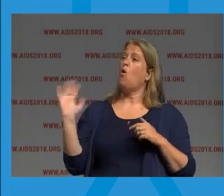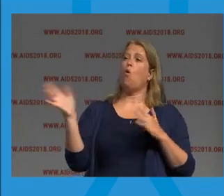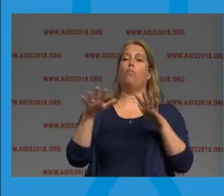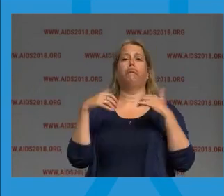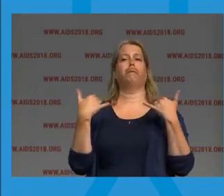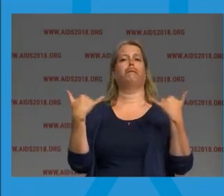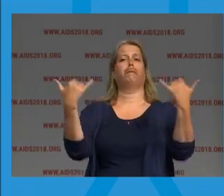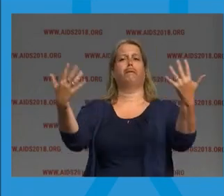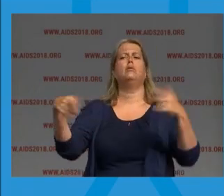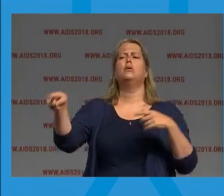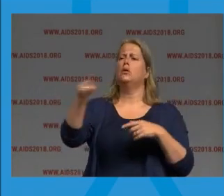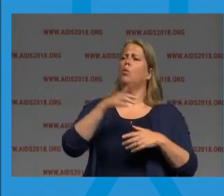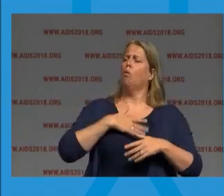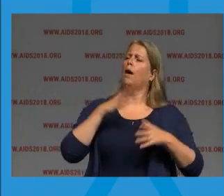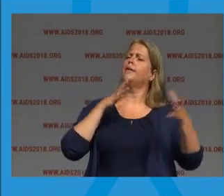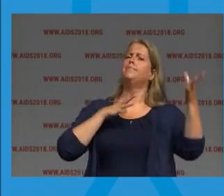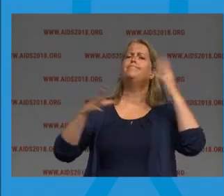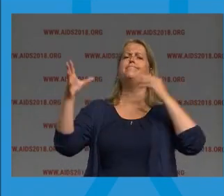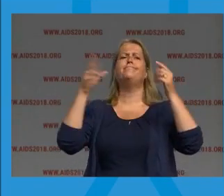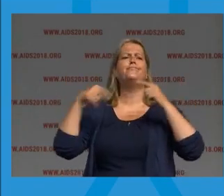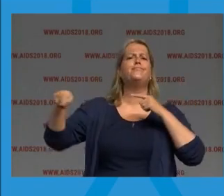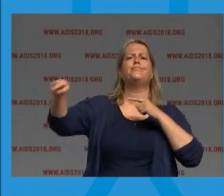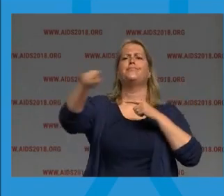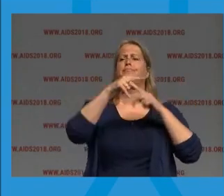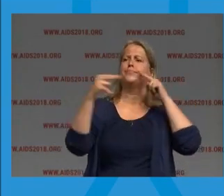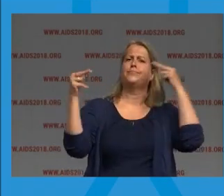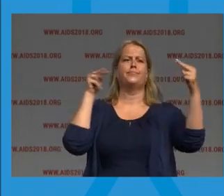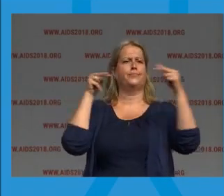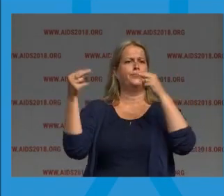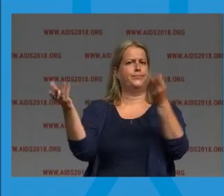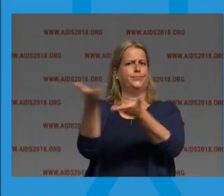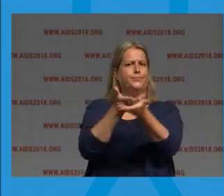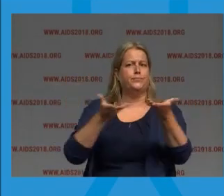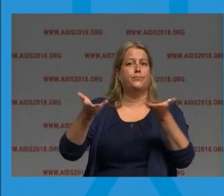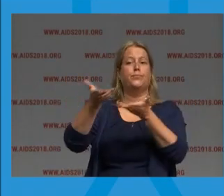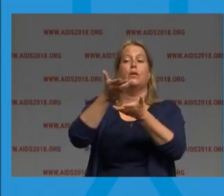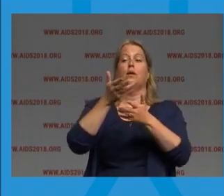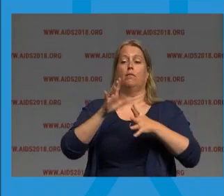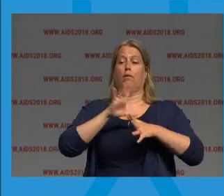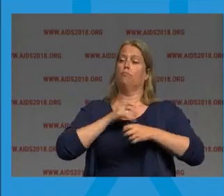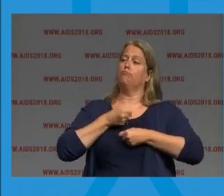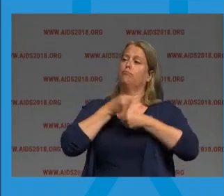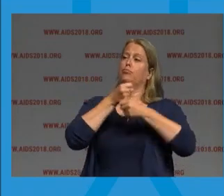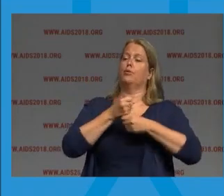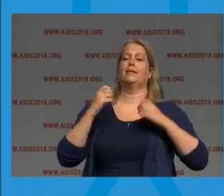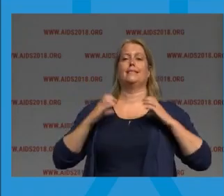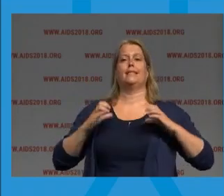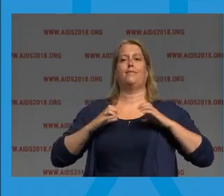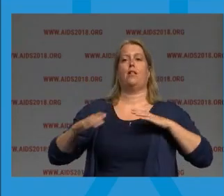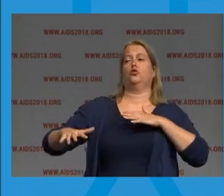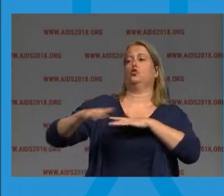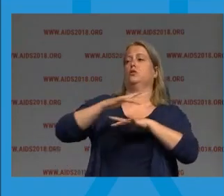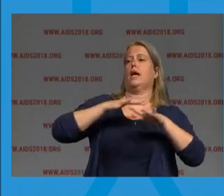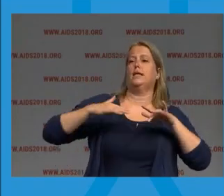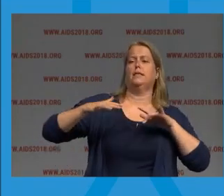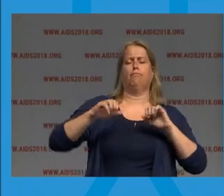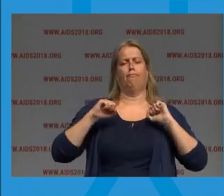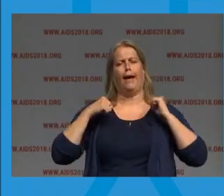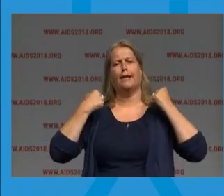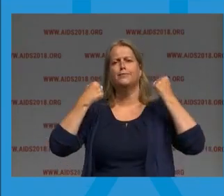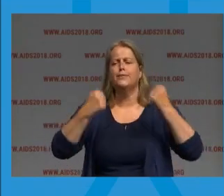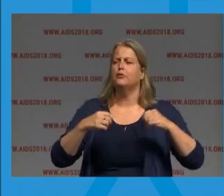to each other's voices and perspectives. We represent civil society, activists, young